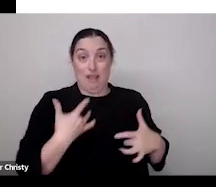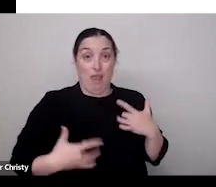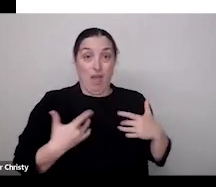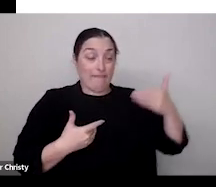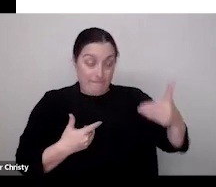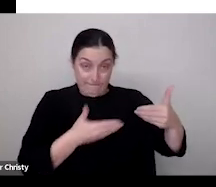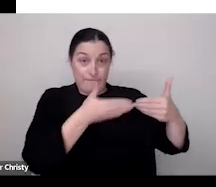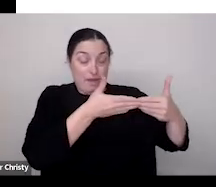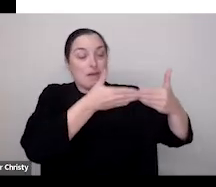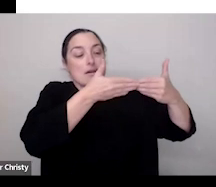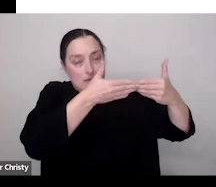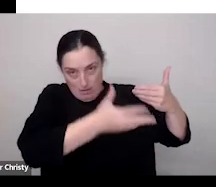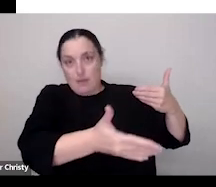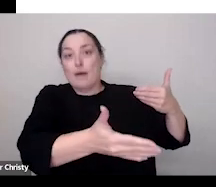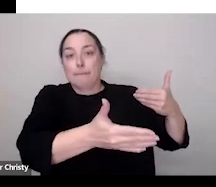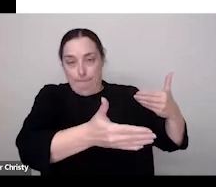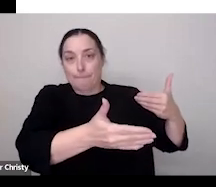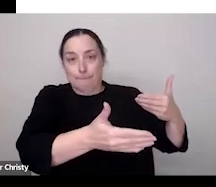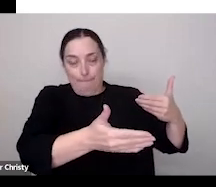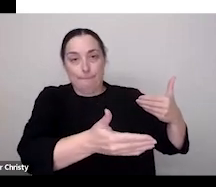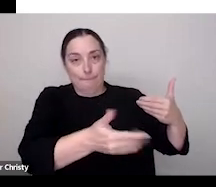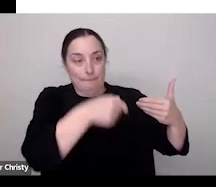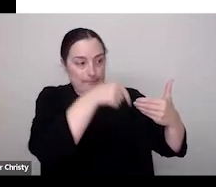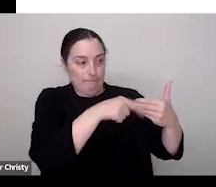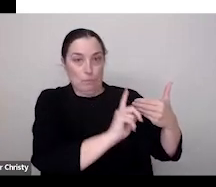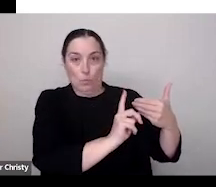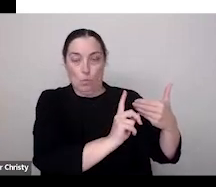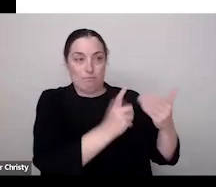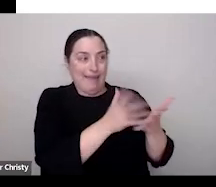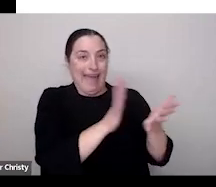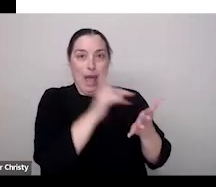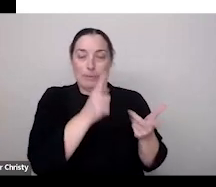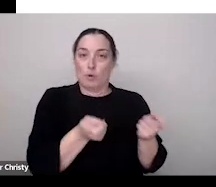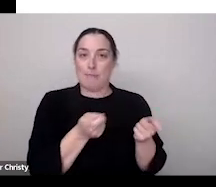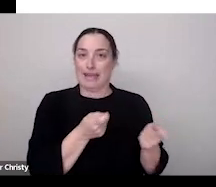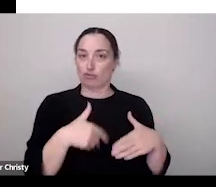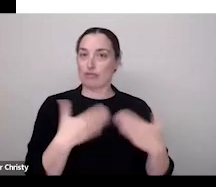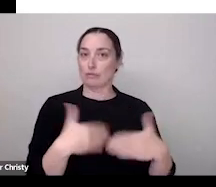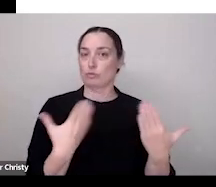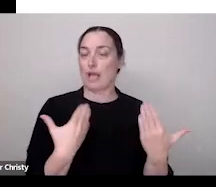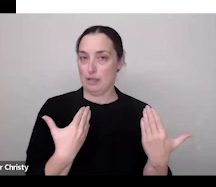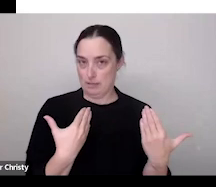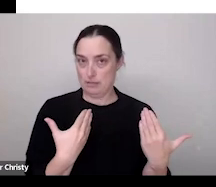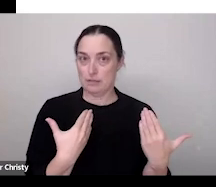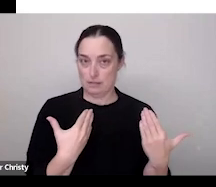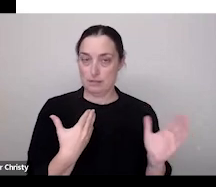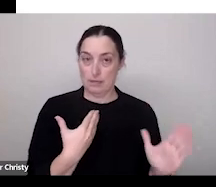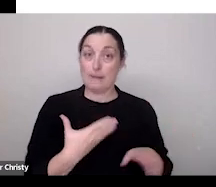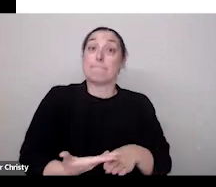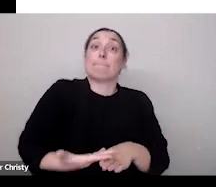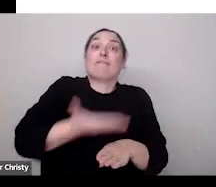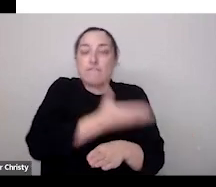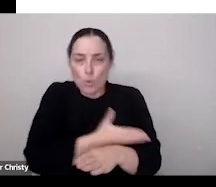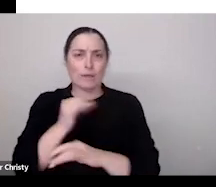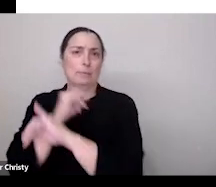in a conversation from the understanding of how people manage every day before they start planning